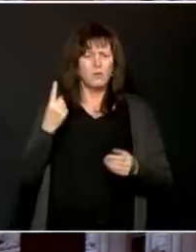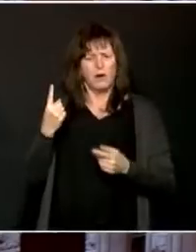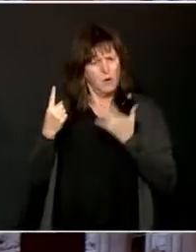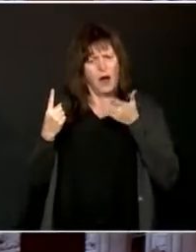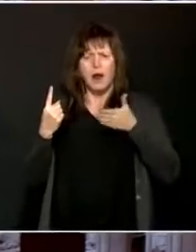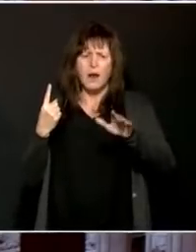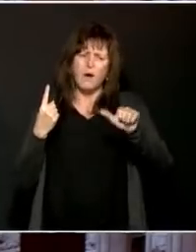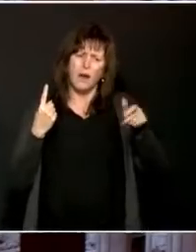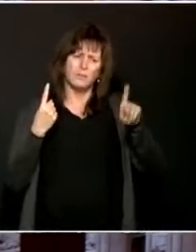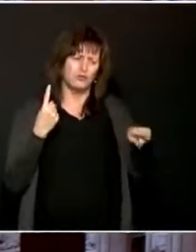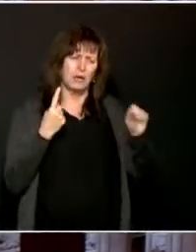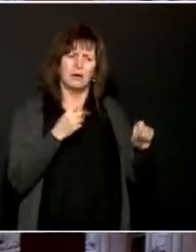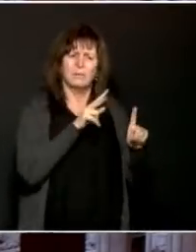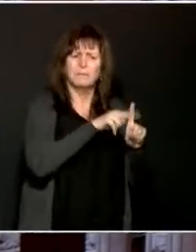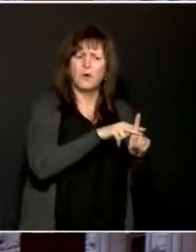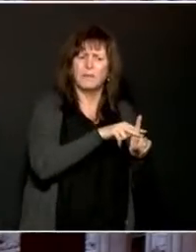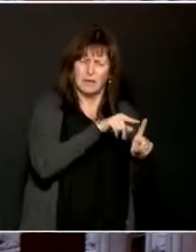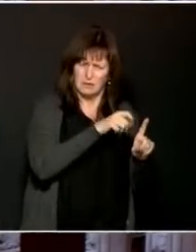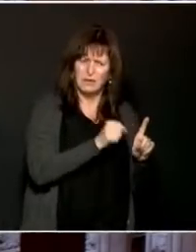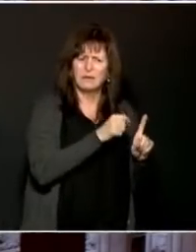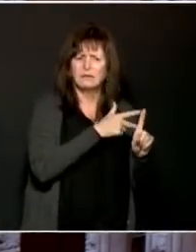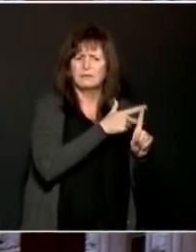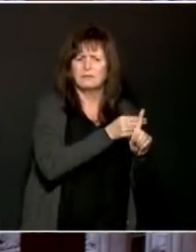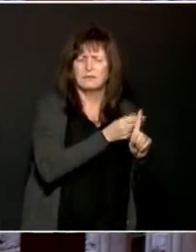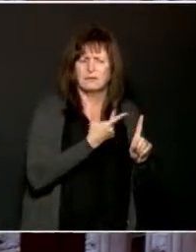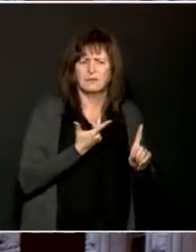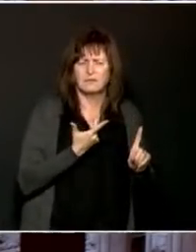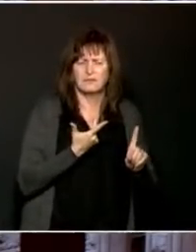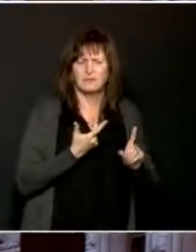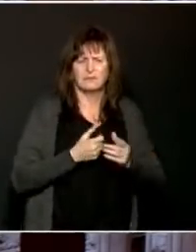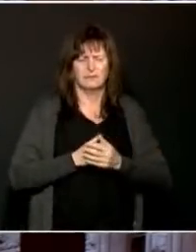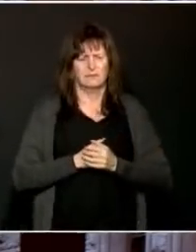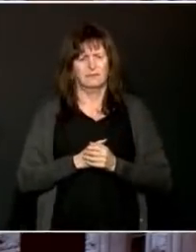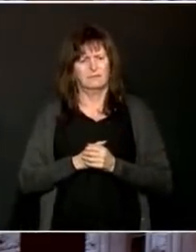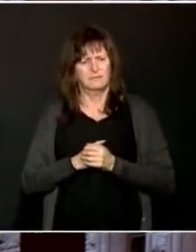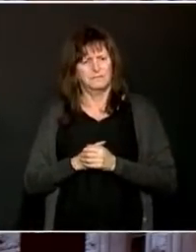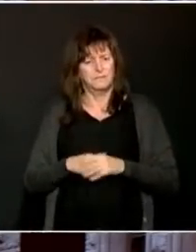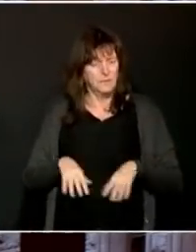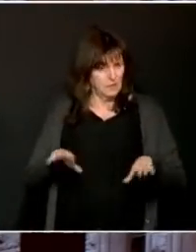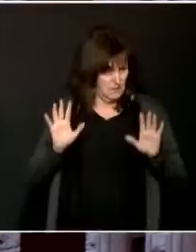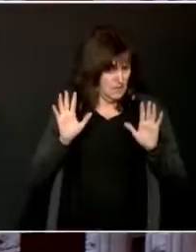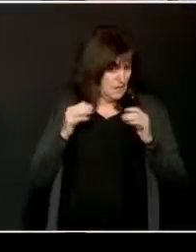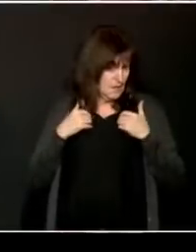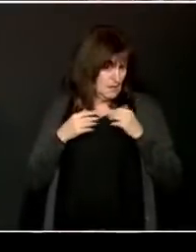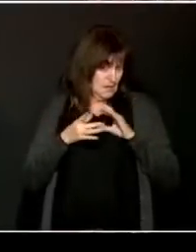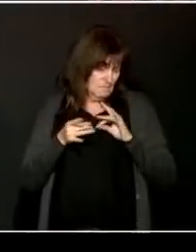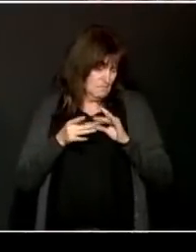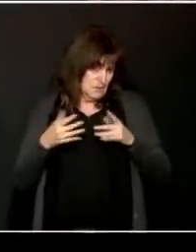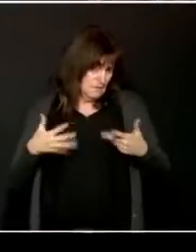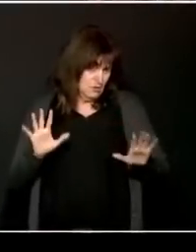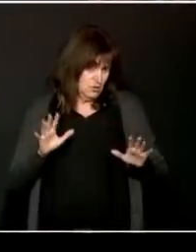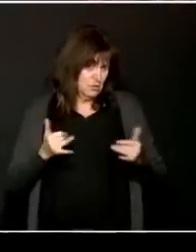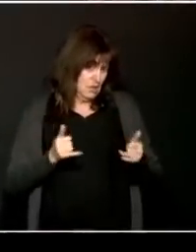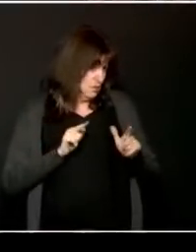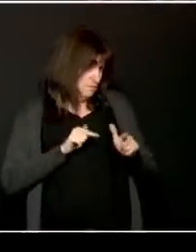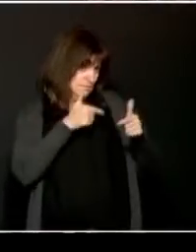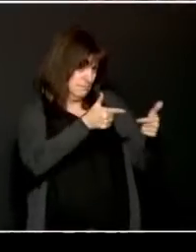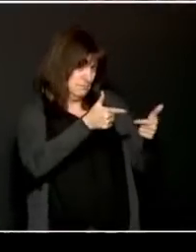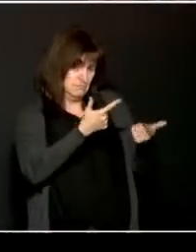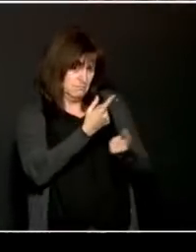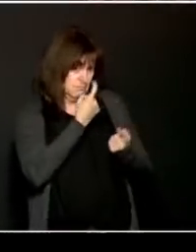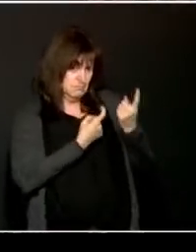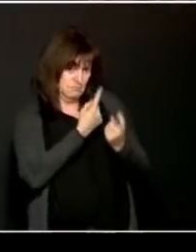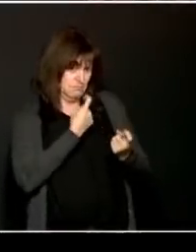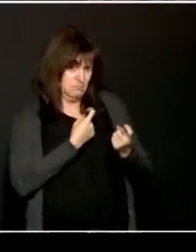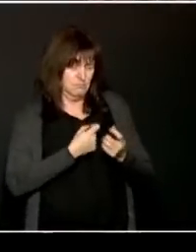to. So with that, I'm going to hand things over to media for questions. We'll go to the phone lines. Just a reminder, one question,